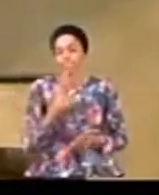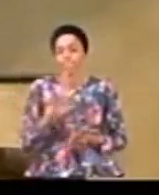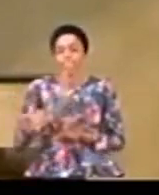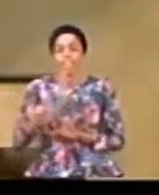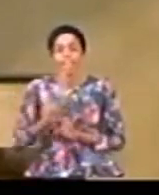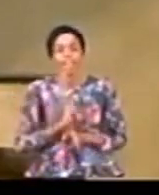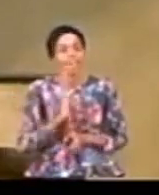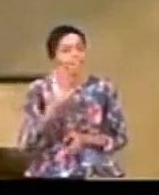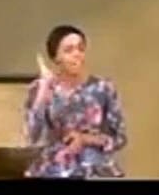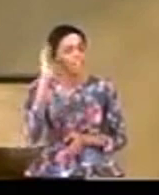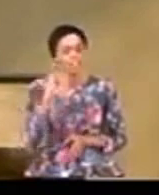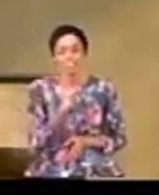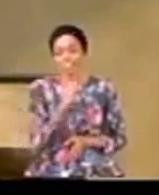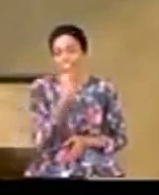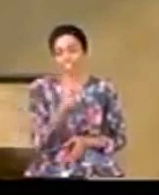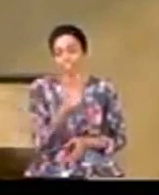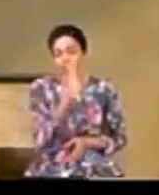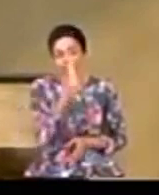waters,